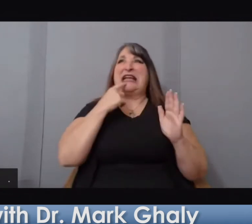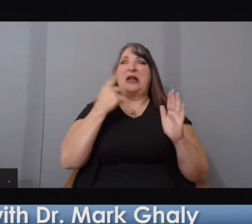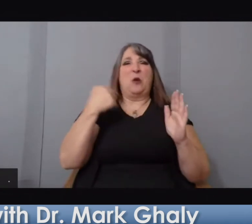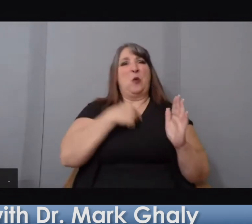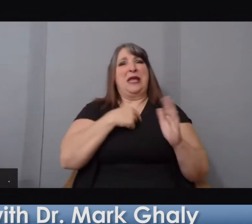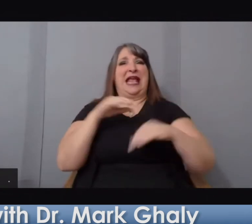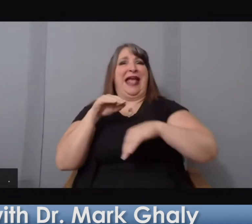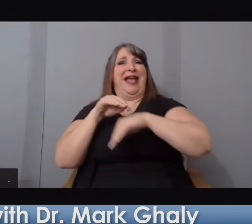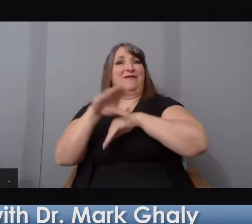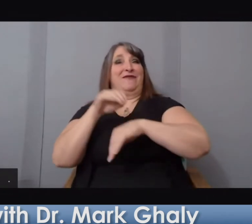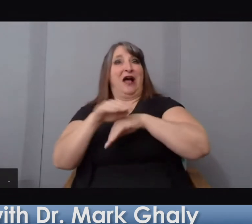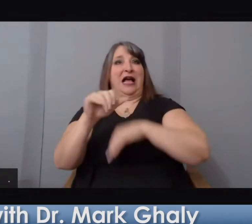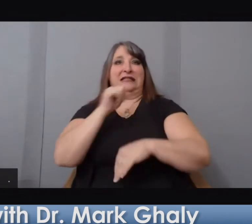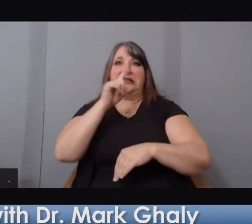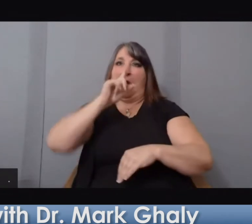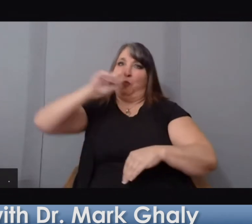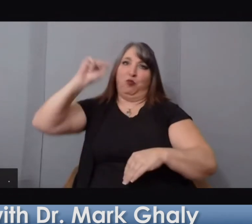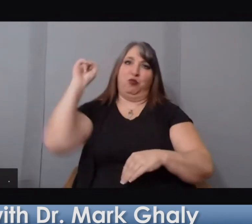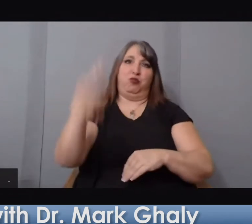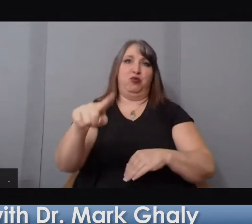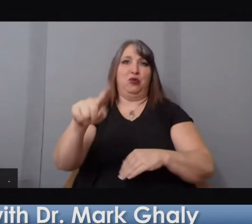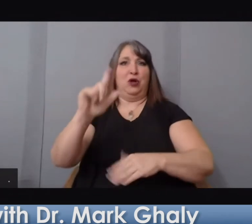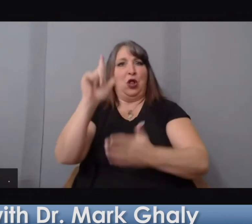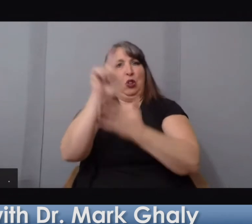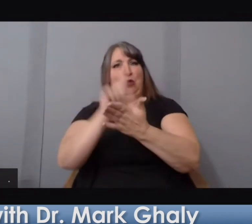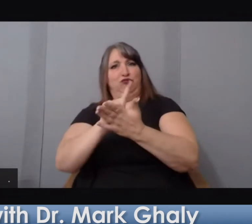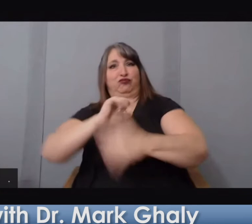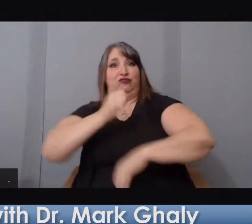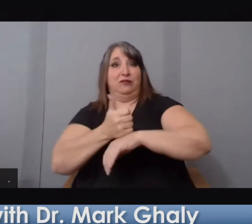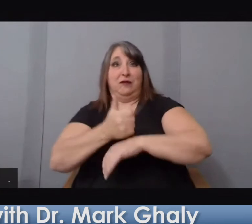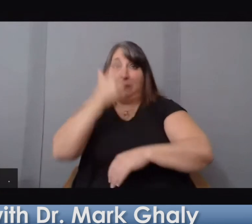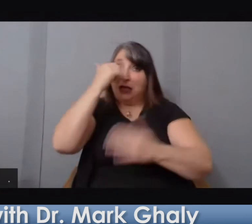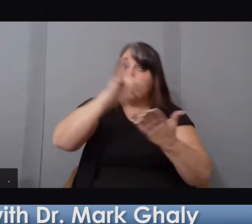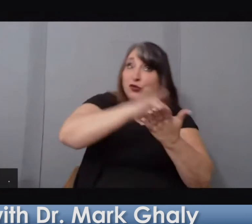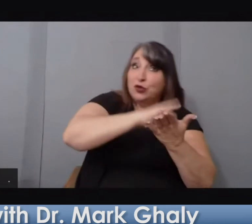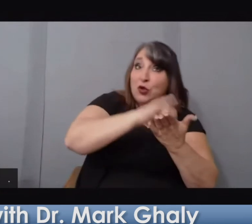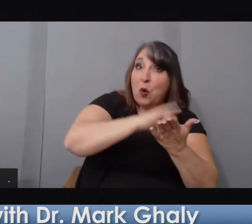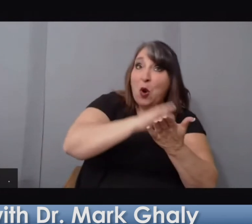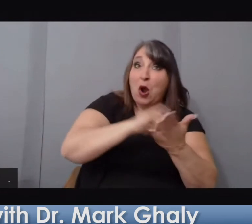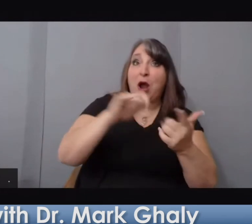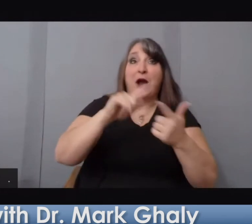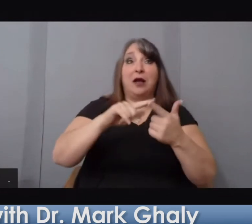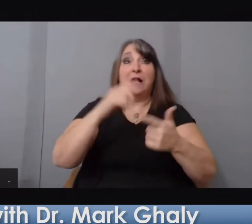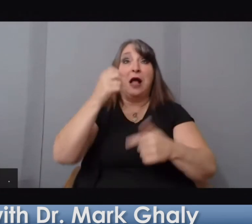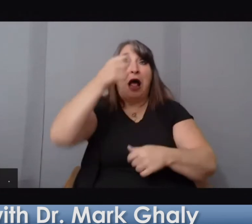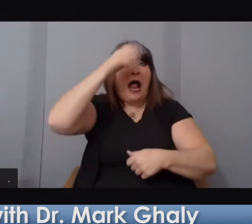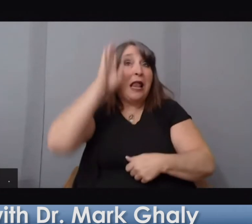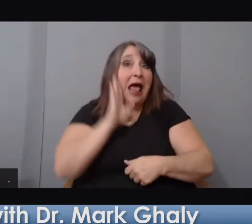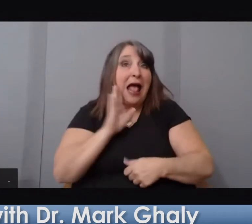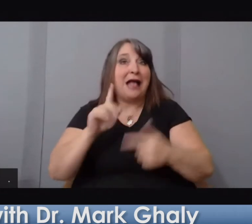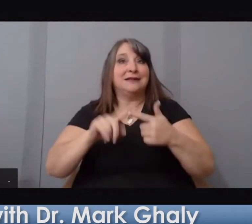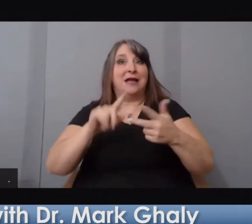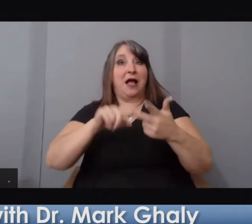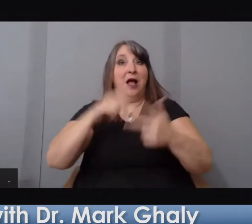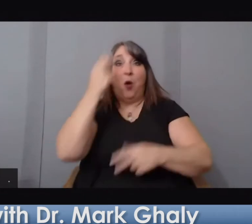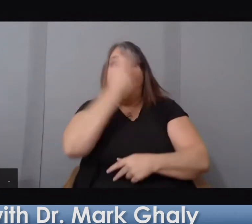not a tell, like New York and Alaska, Hawaii, and some other states around the